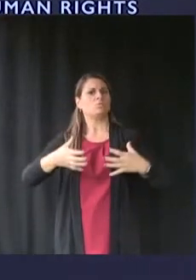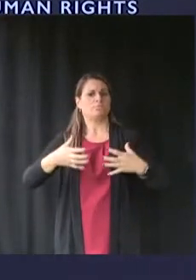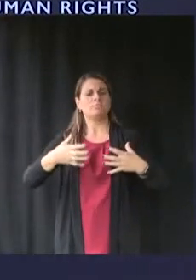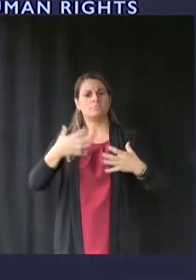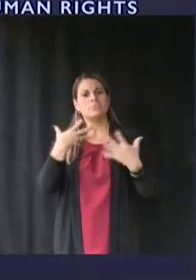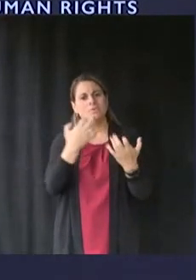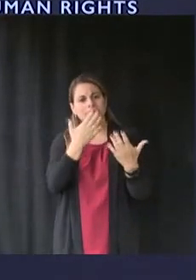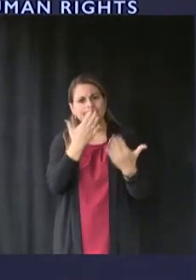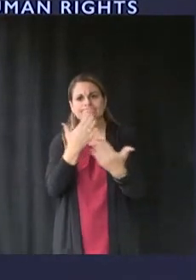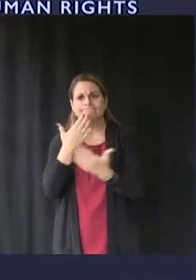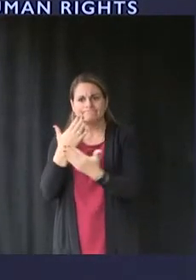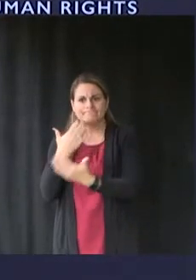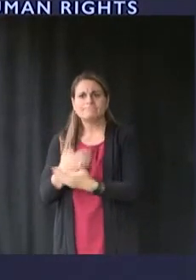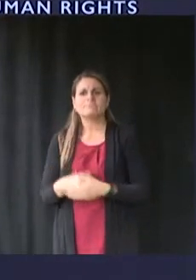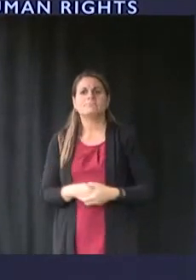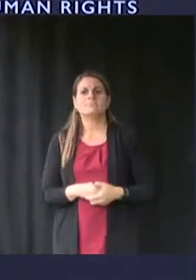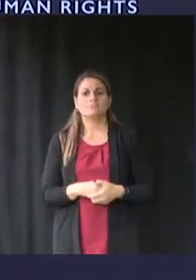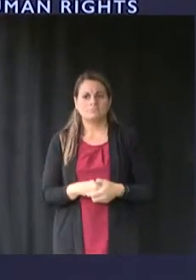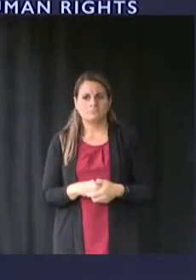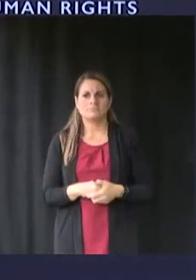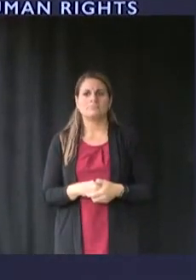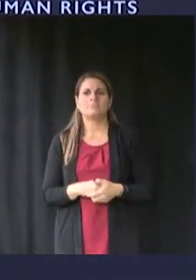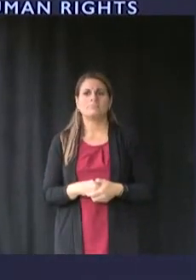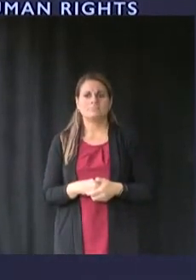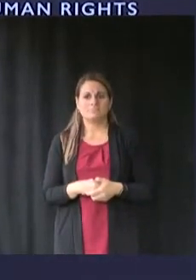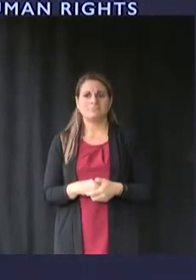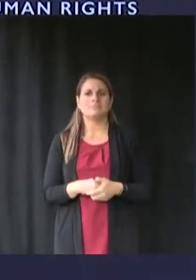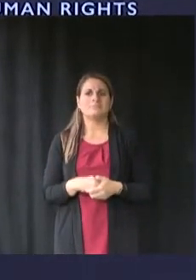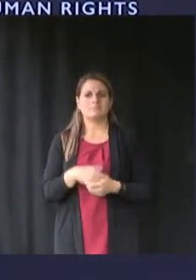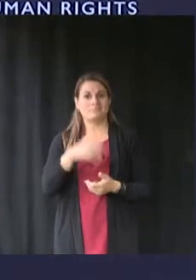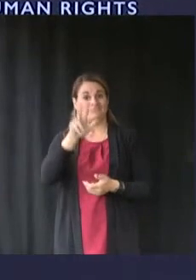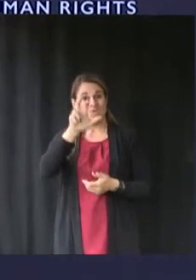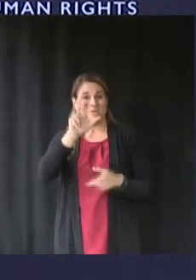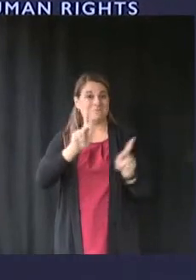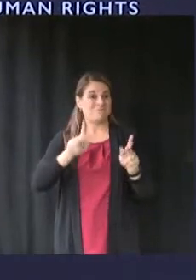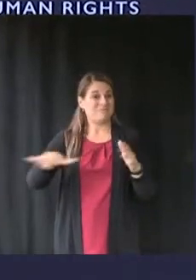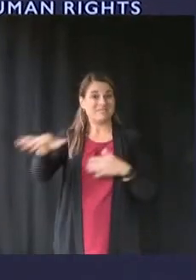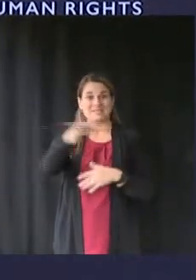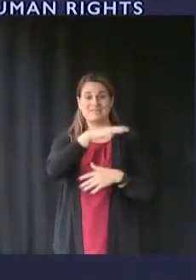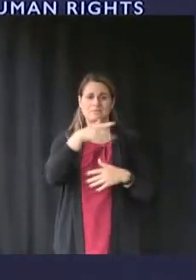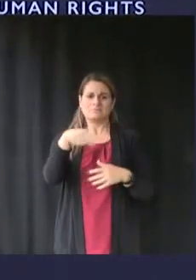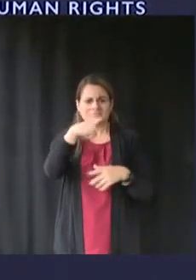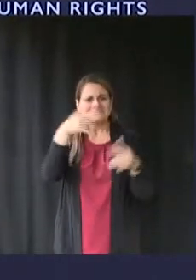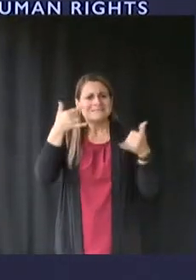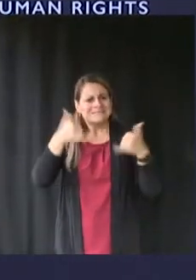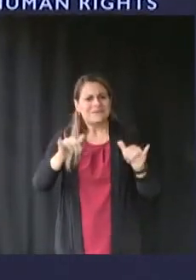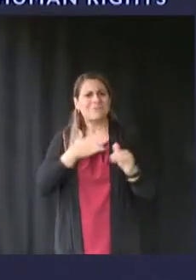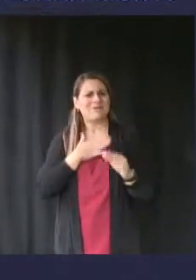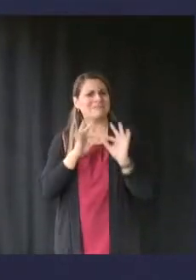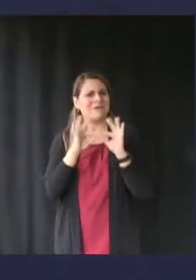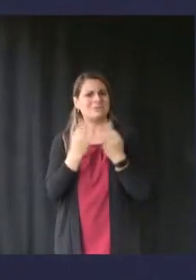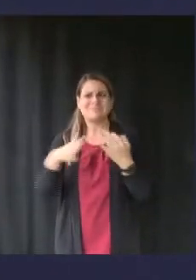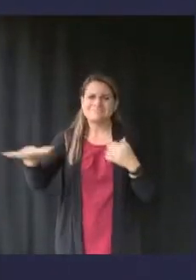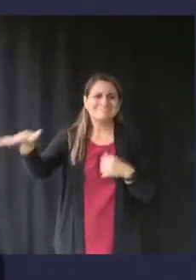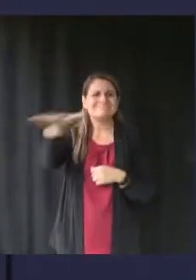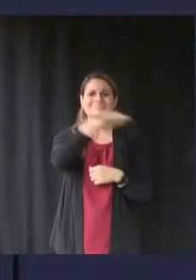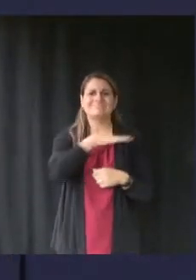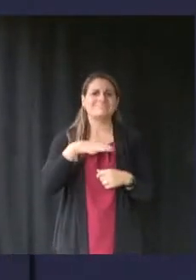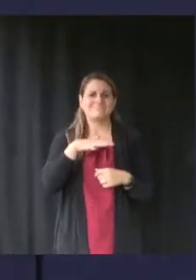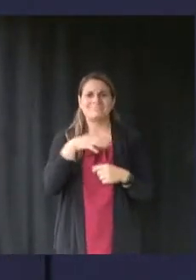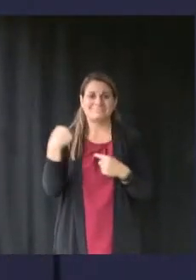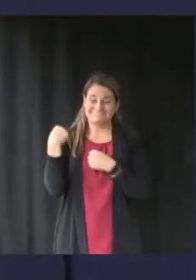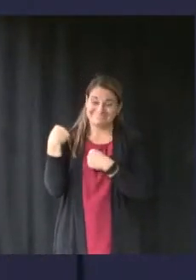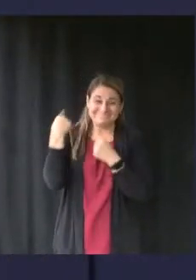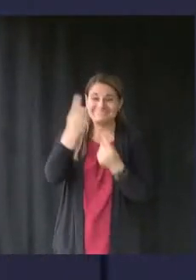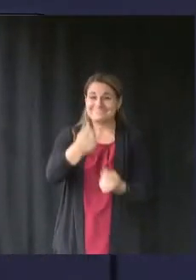300 people that I call part of my family in a way over the last, or during the 36 years that I served in public office representing the